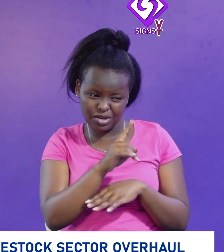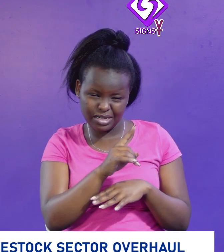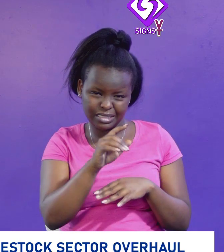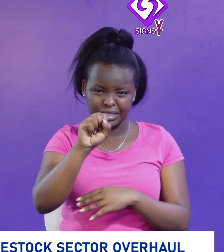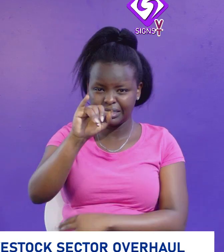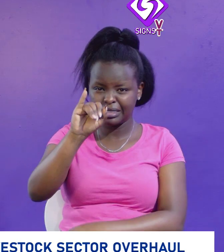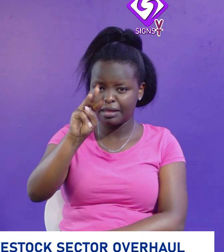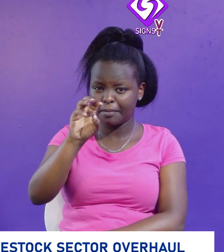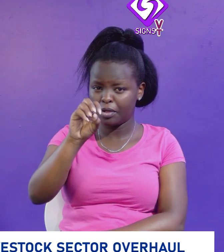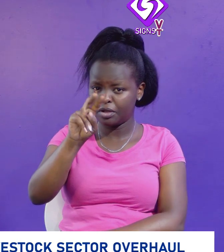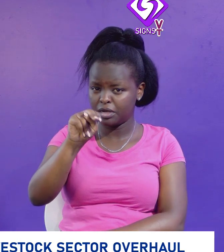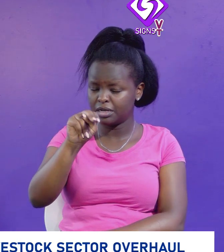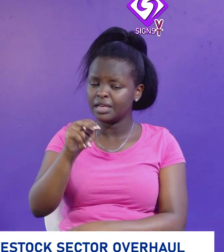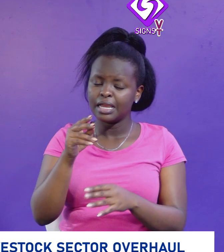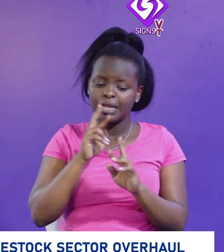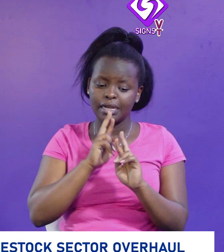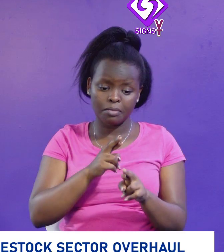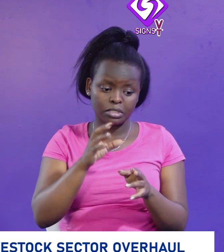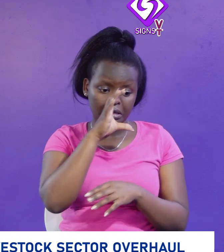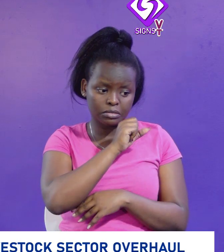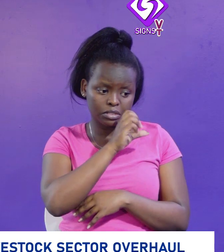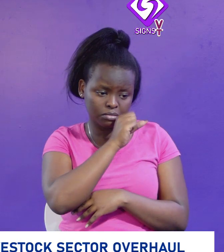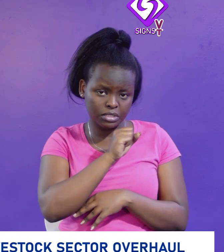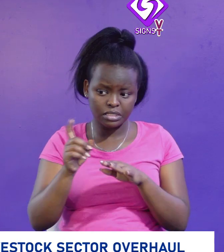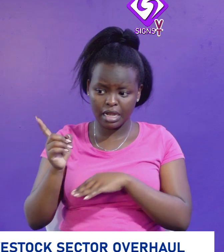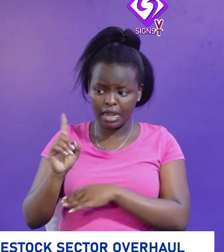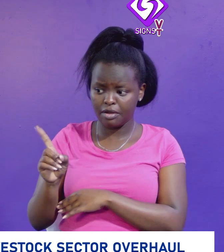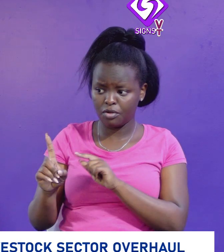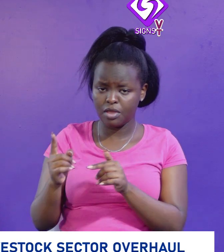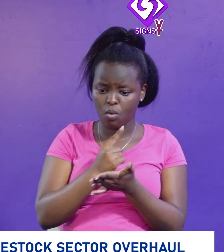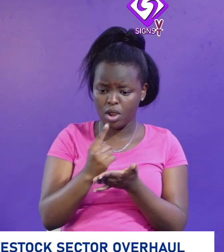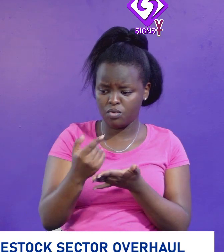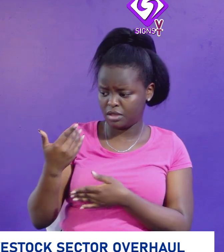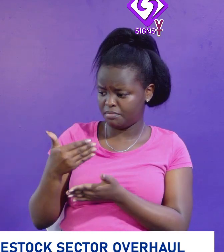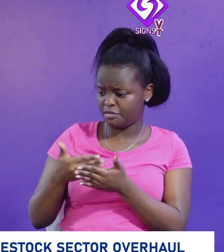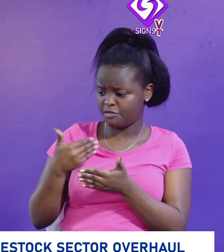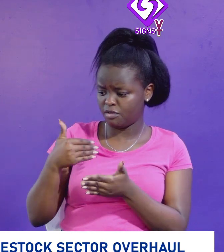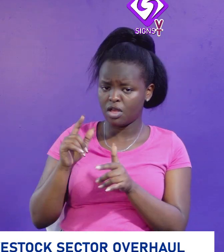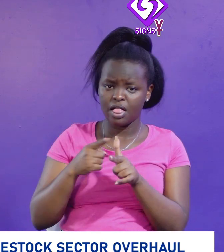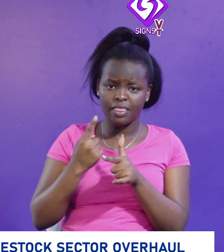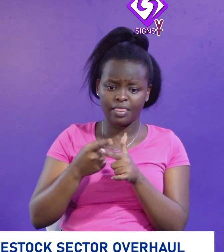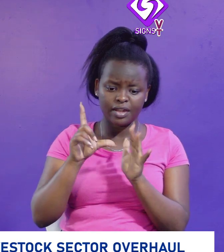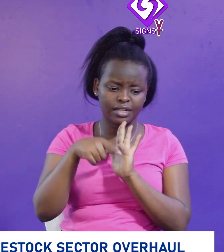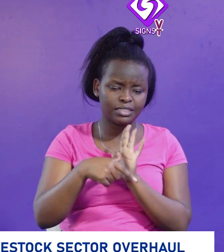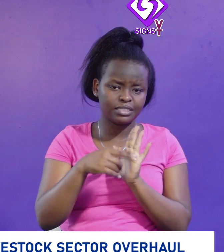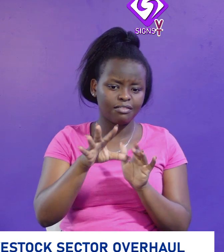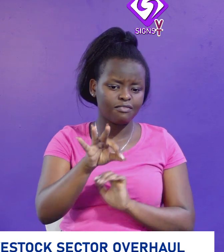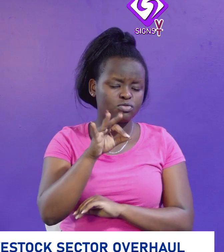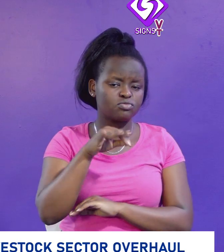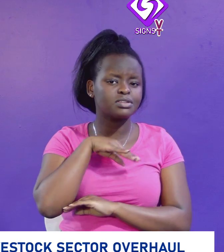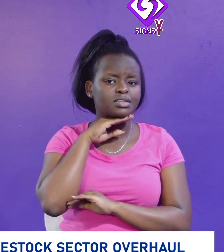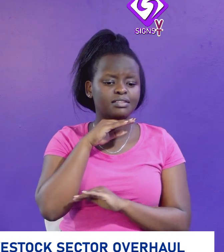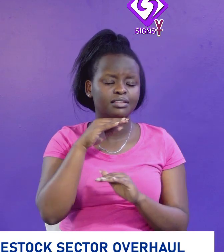a man who had reported gone missing in Nairobi a week prior and was later found deceased in a police